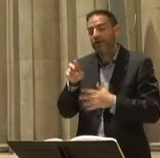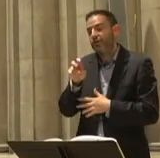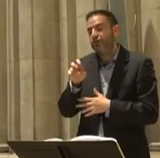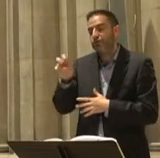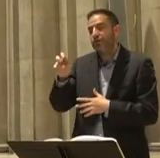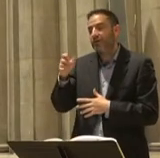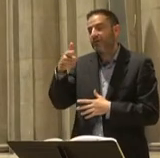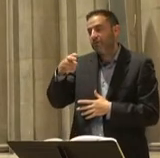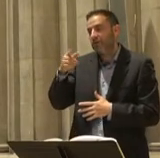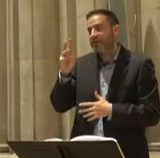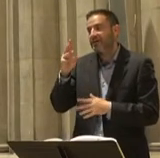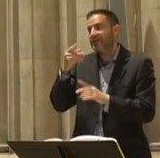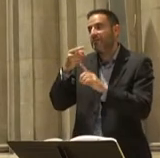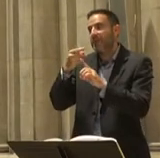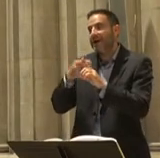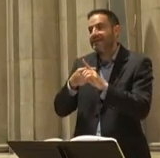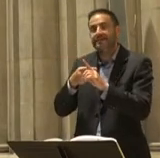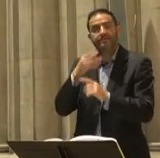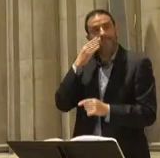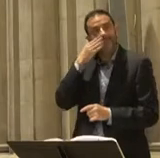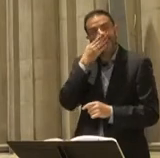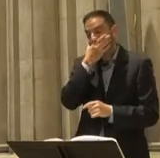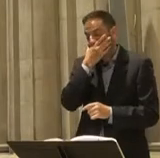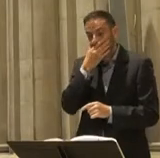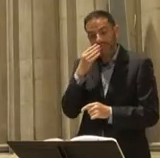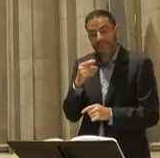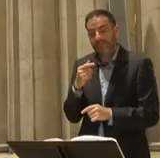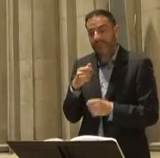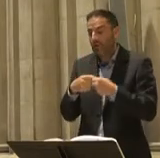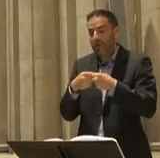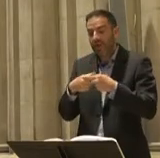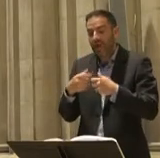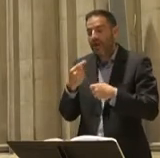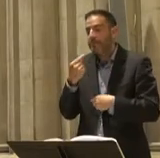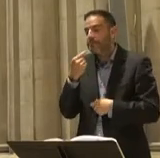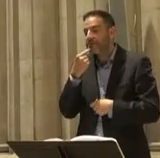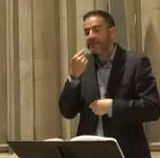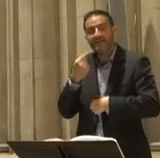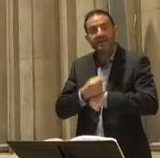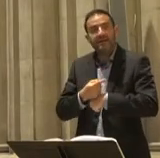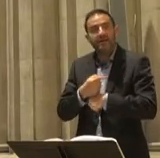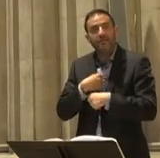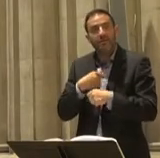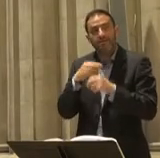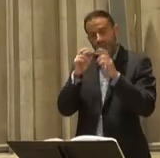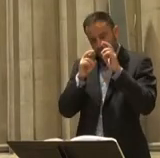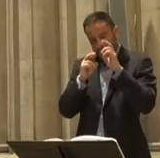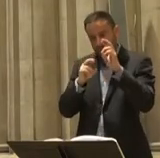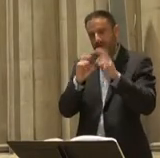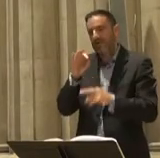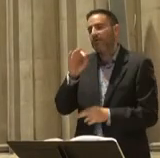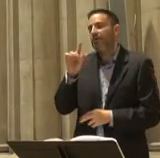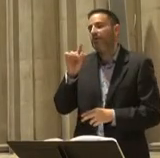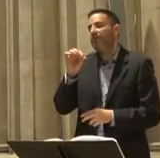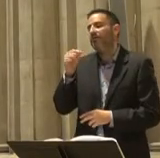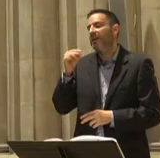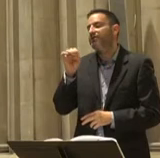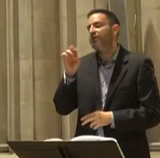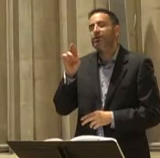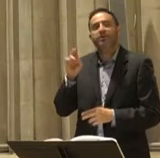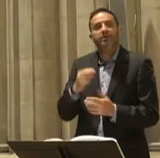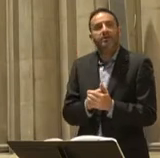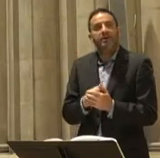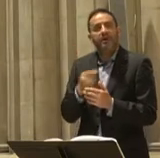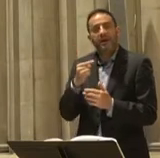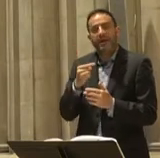months, and without missing a day, I want to pay tribute to Fletcher, because in that time he learned to be